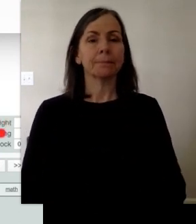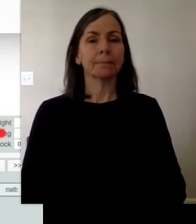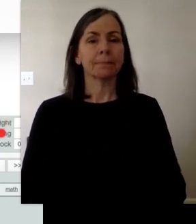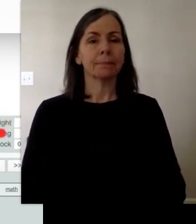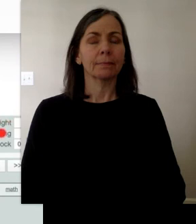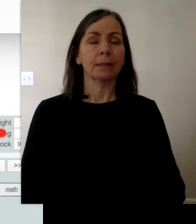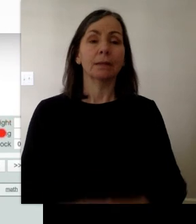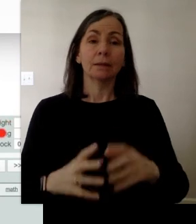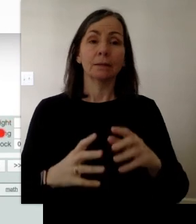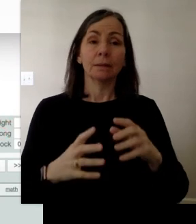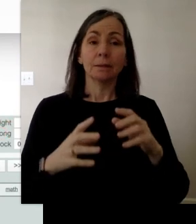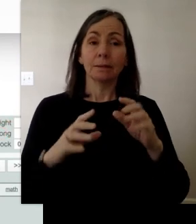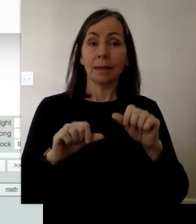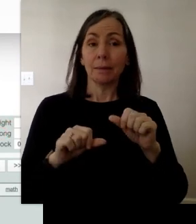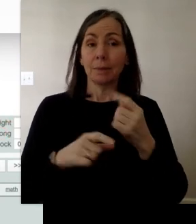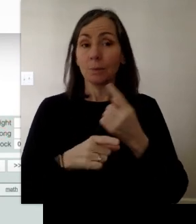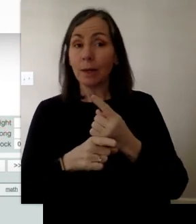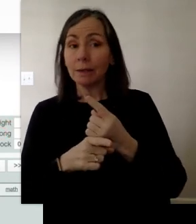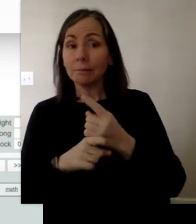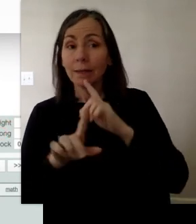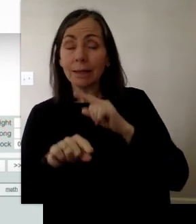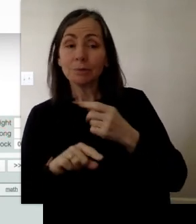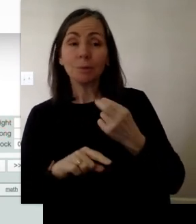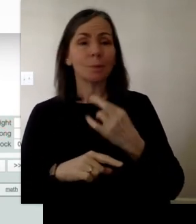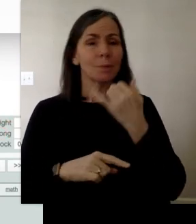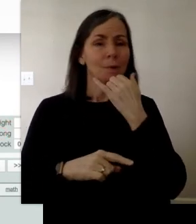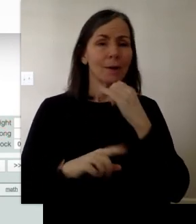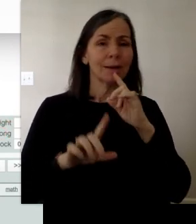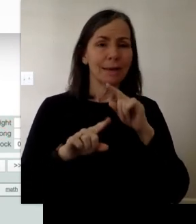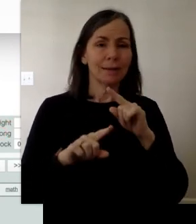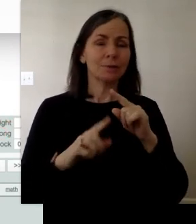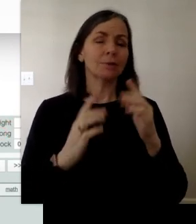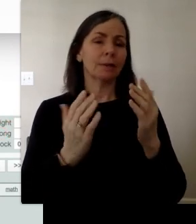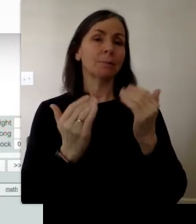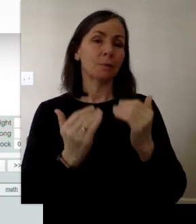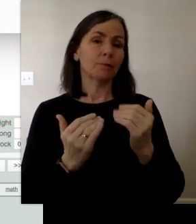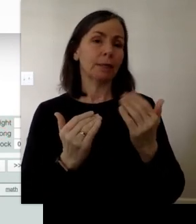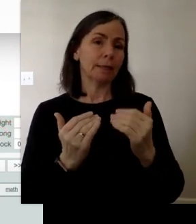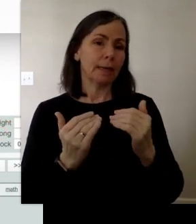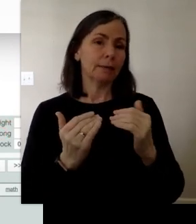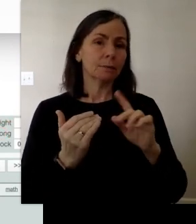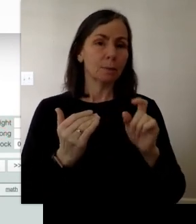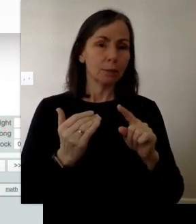wrong. And then you move on to the next problem, and then you do the same thing.